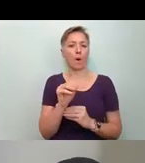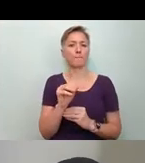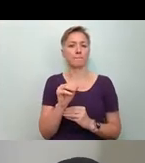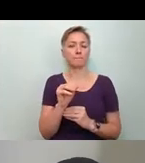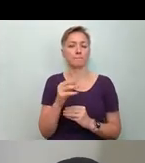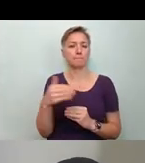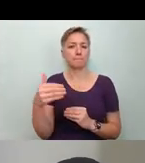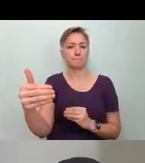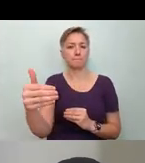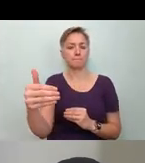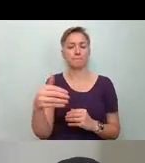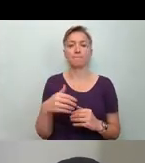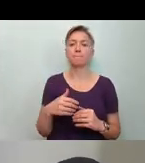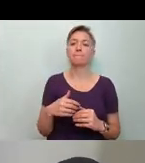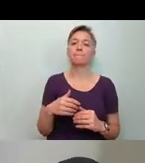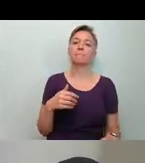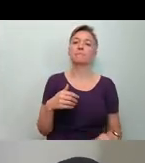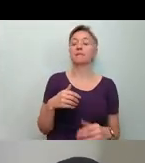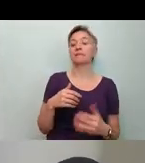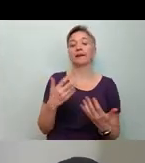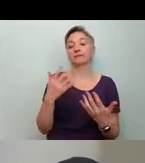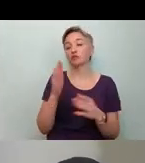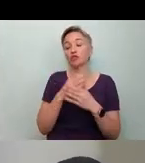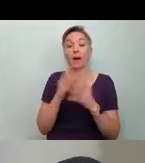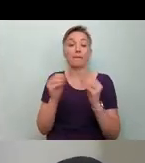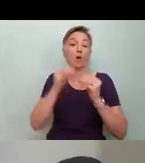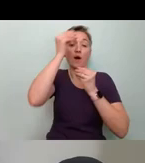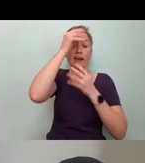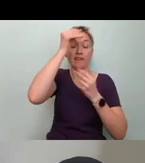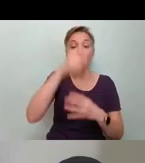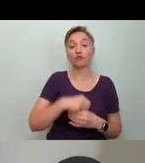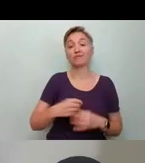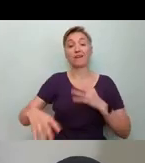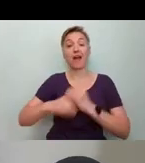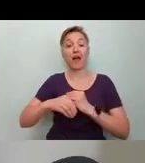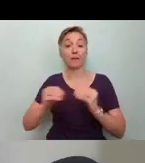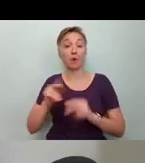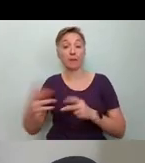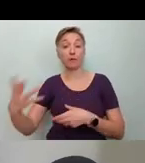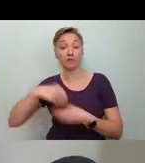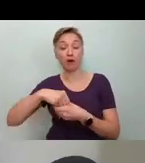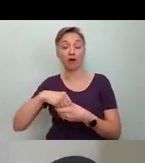we continue to bring more individuals into the fold. Again, we encourage you to